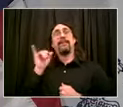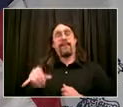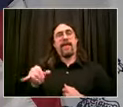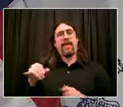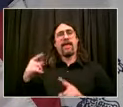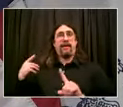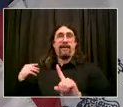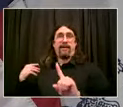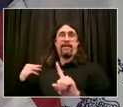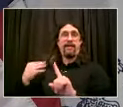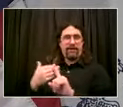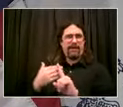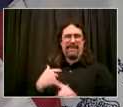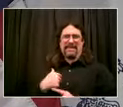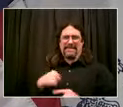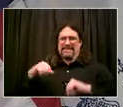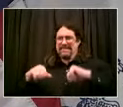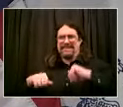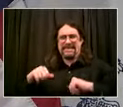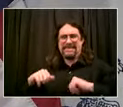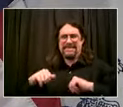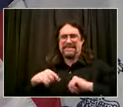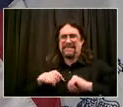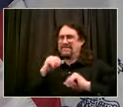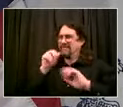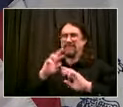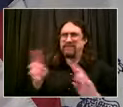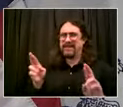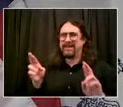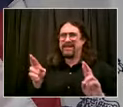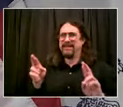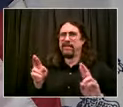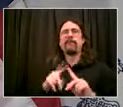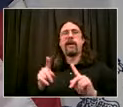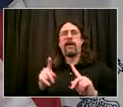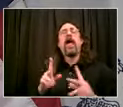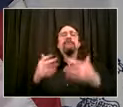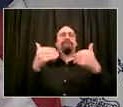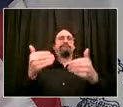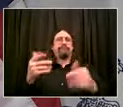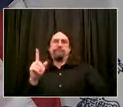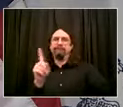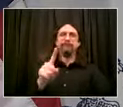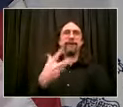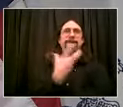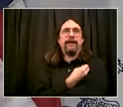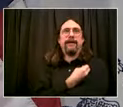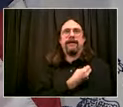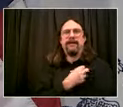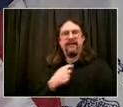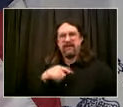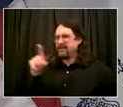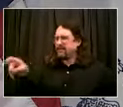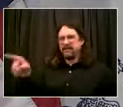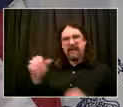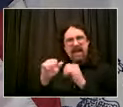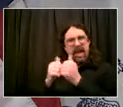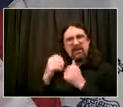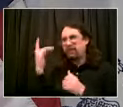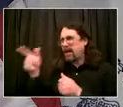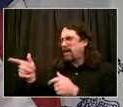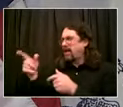vaccinated. So I said, what made the difference for you, Eva? And she said, my sister went ahead and got